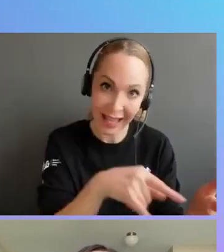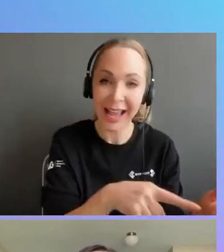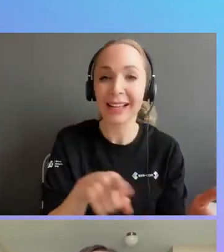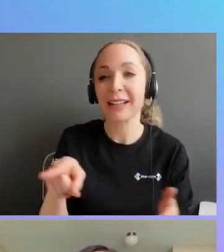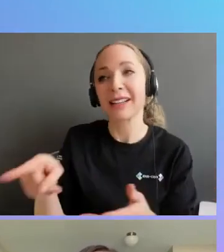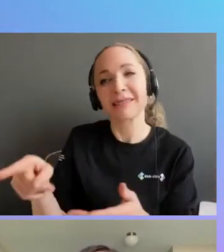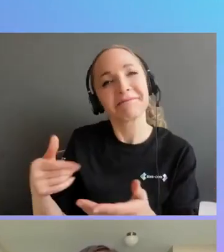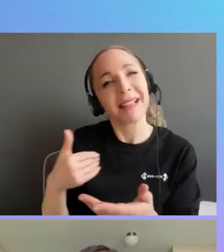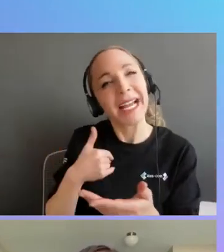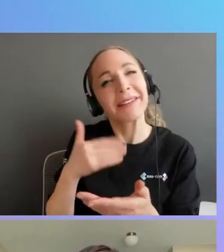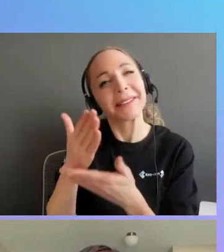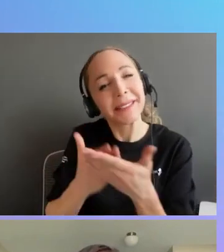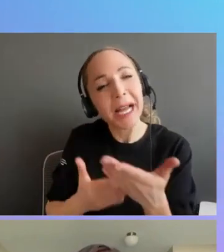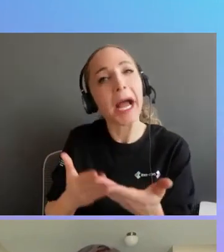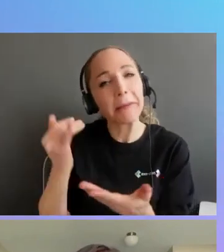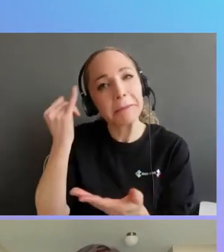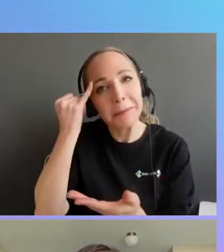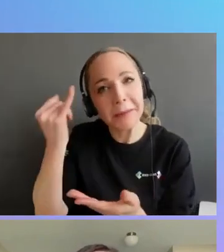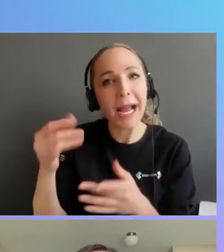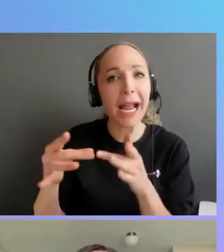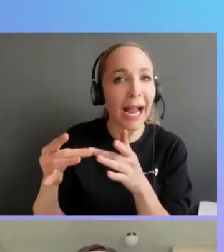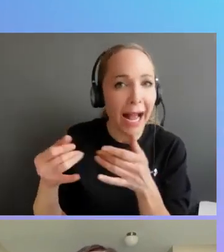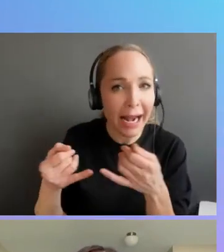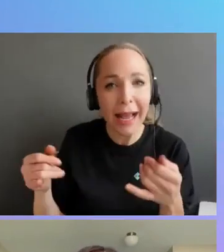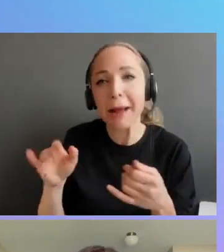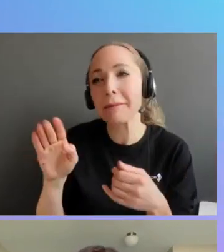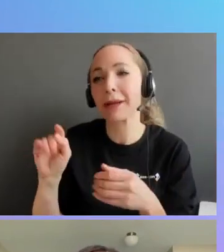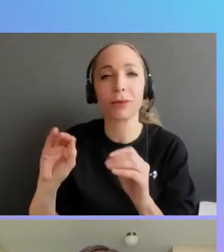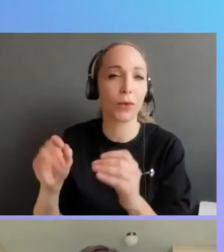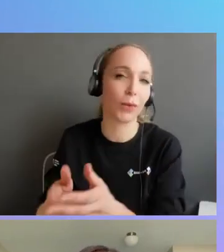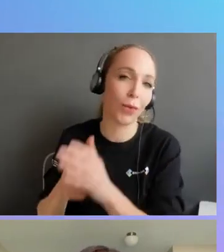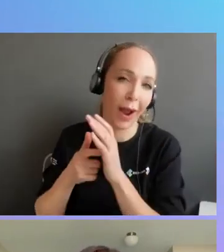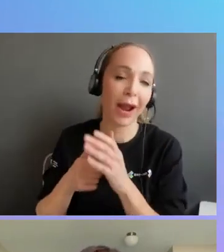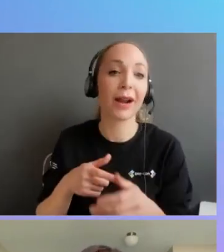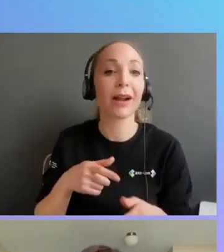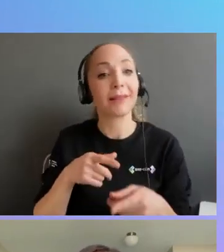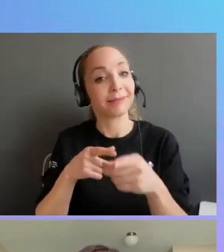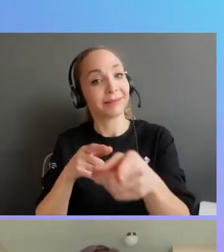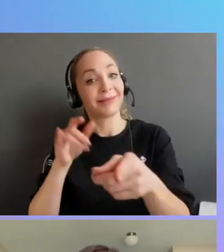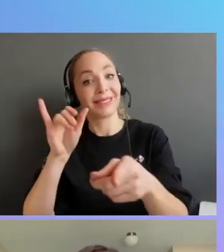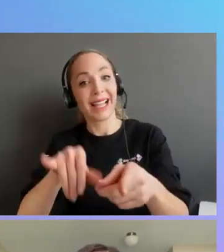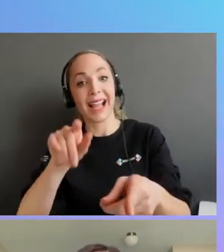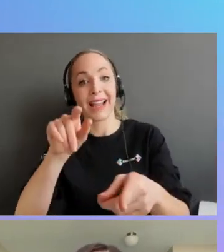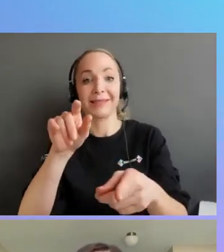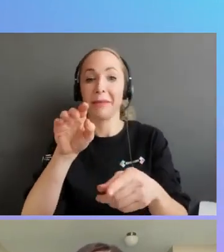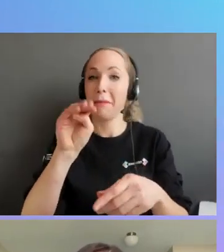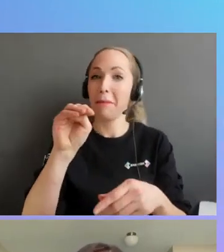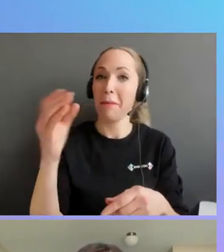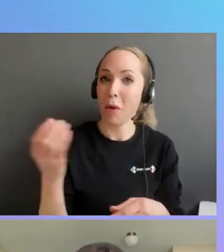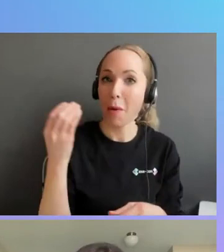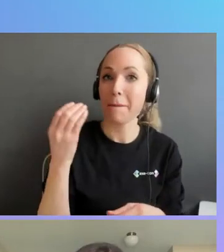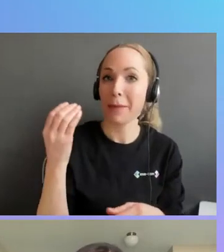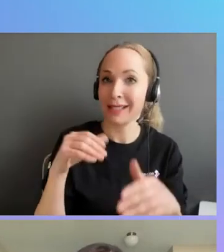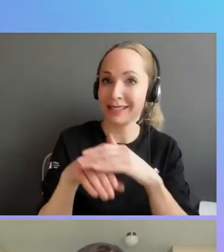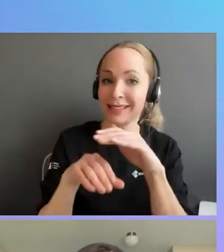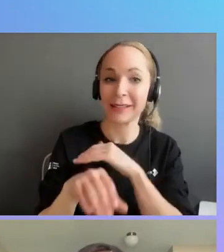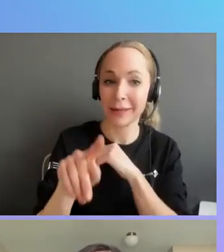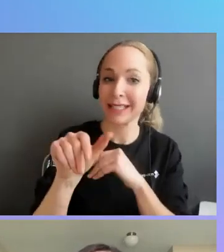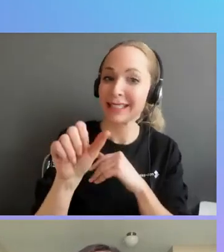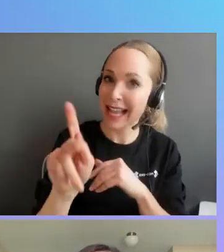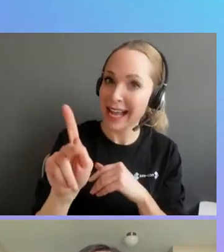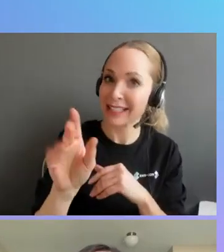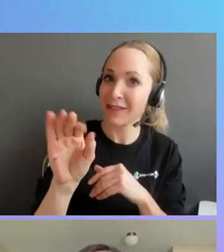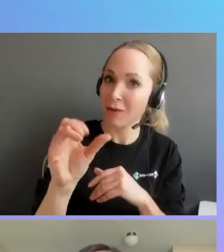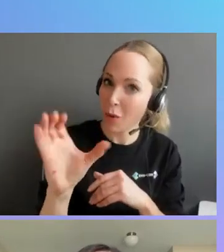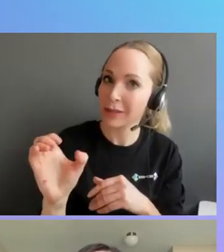Force and WCAG 2 ICT Task Force both offer help and guidance in applying it to mobile apps, but there's nothing as a definitive